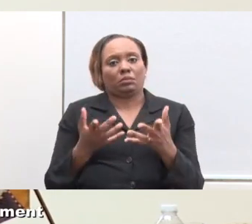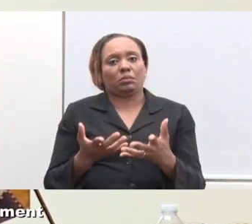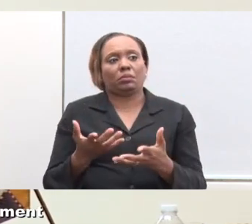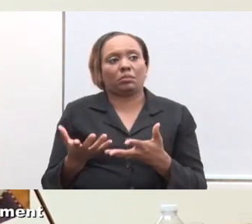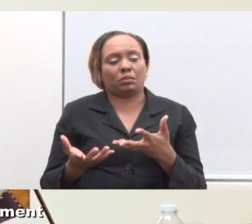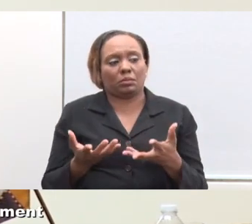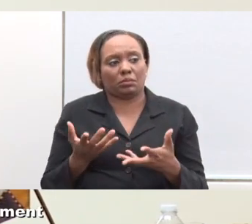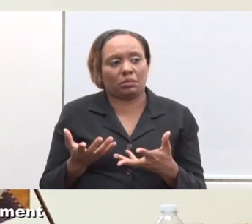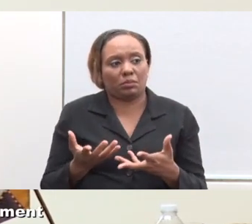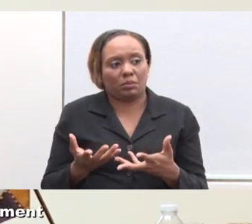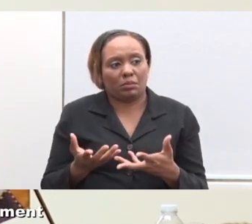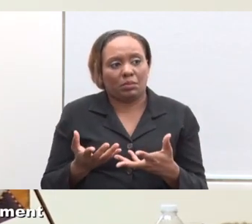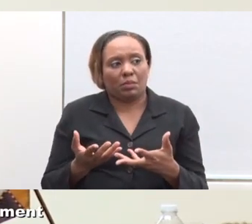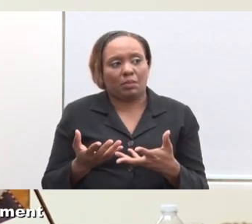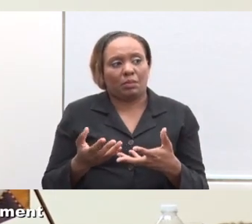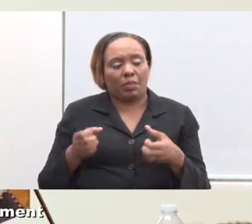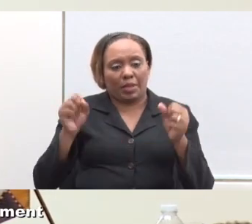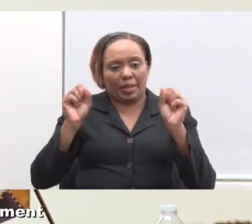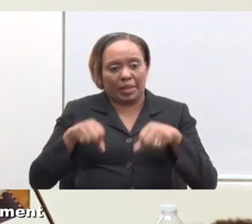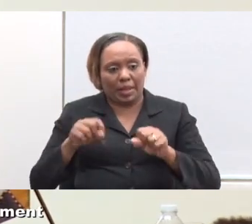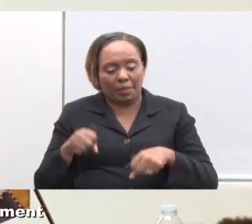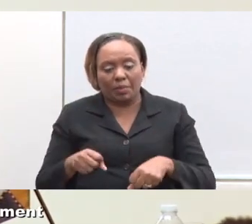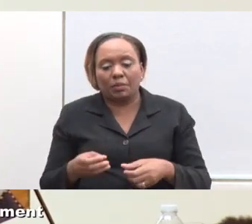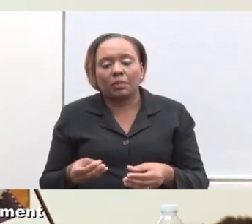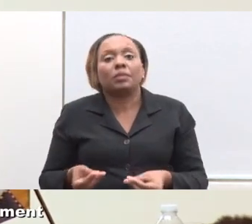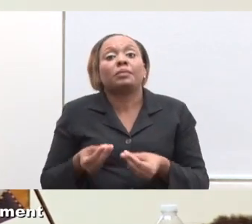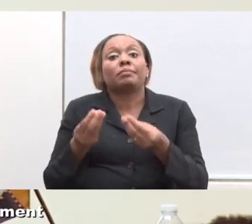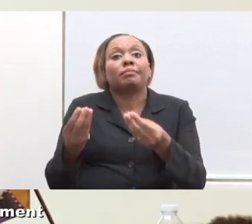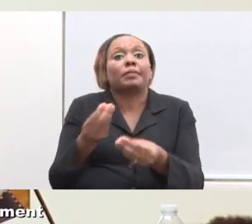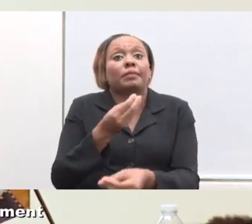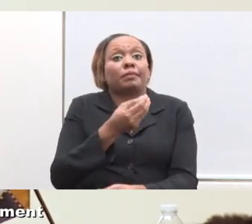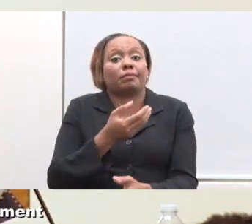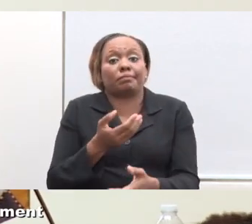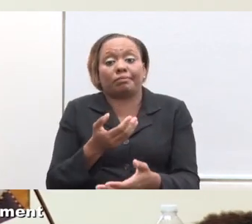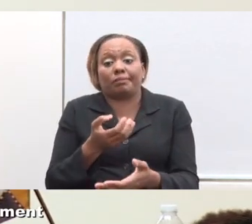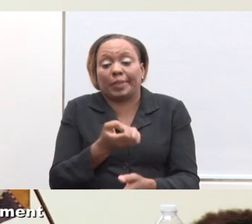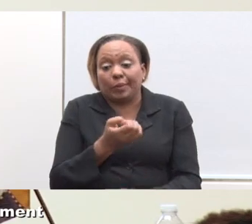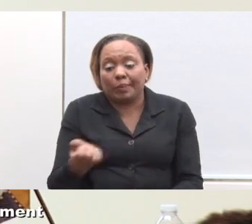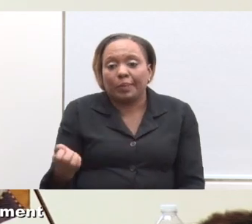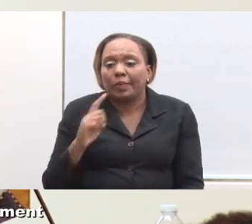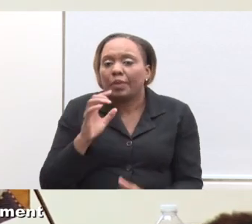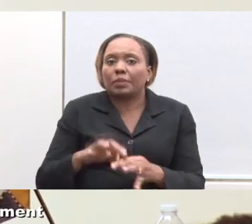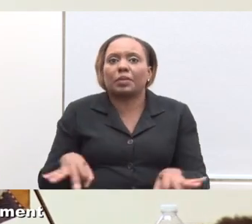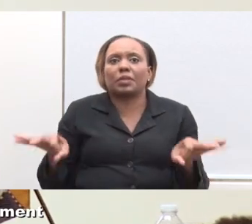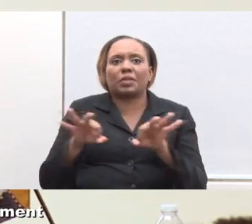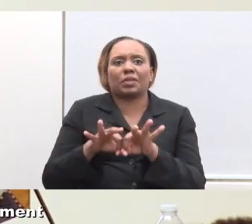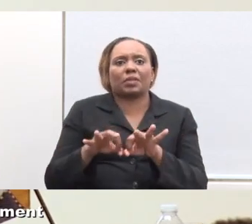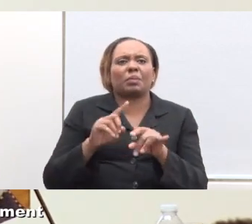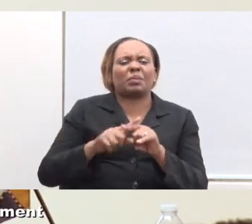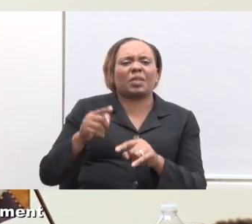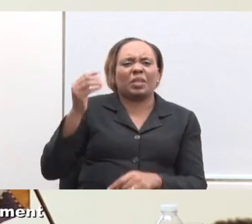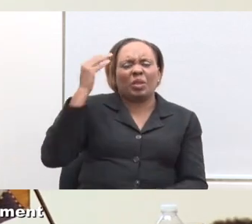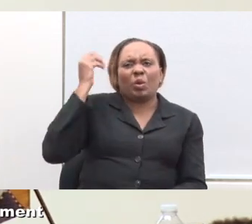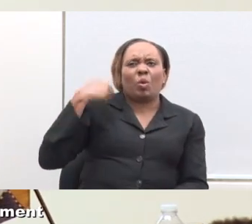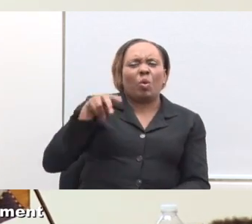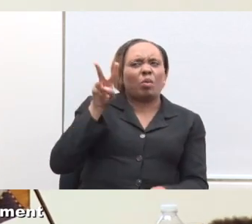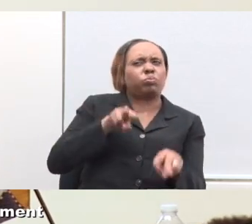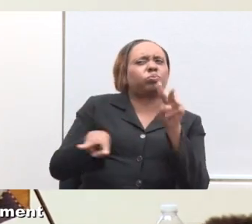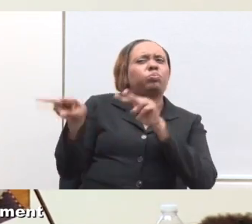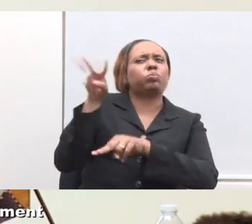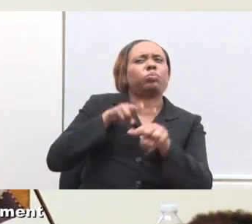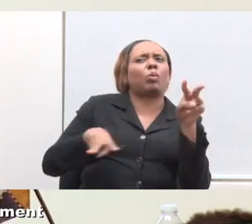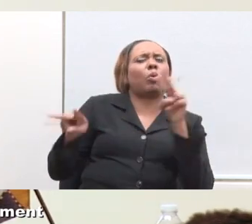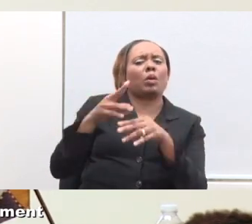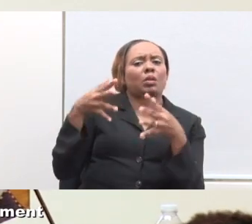is as critical because all of us are watching what is being said in the United States of America and other Western